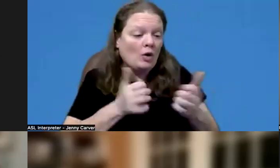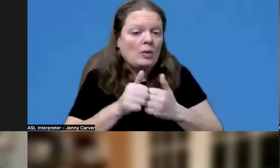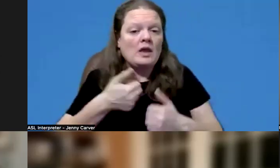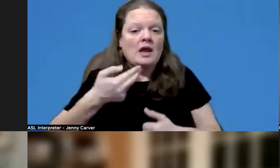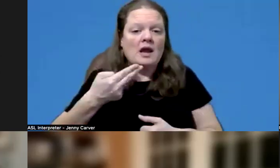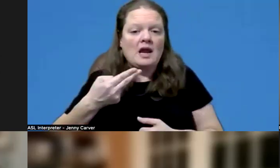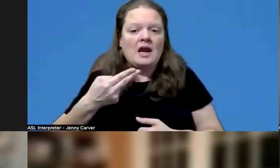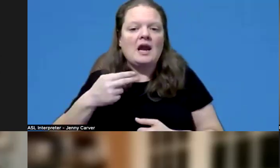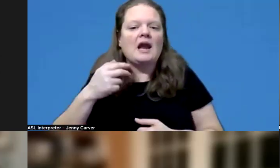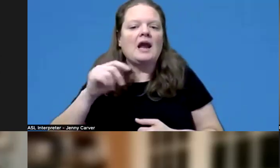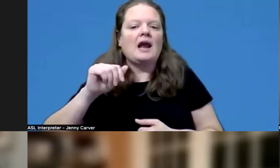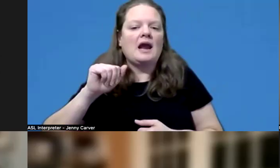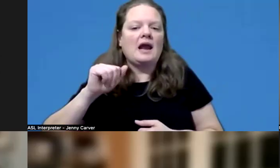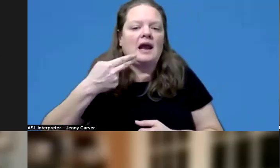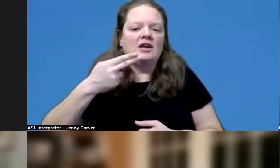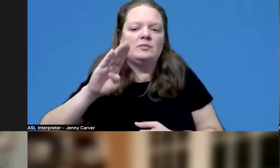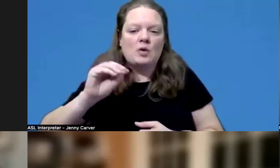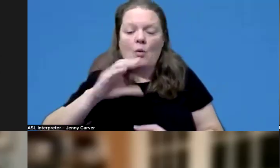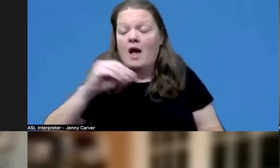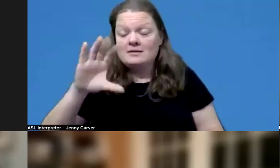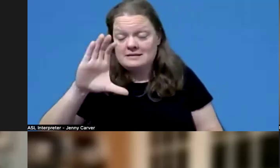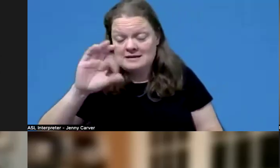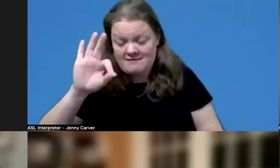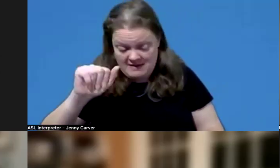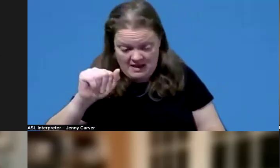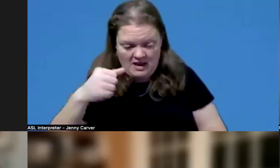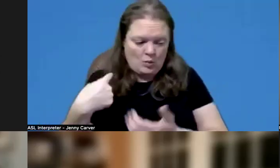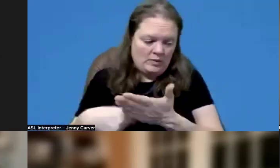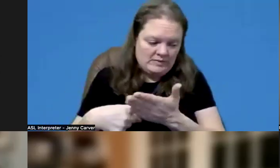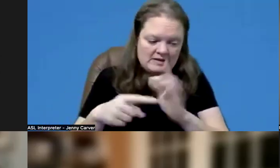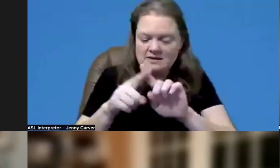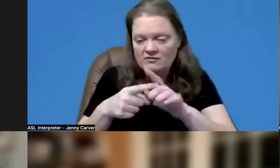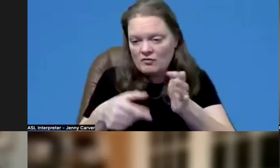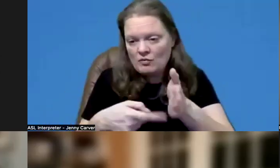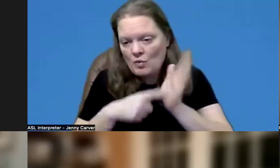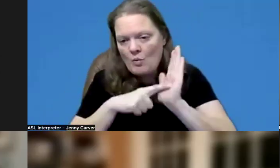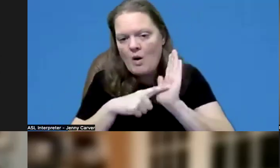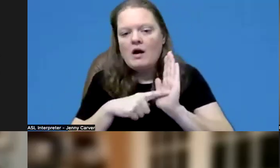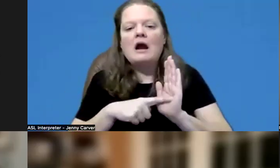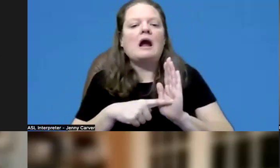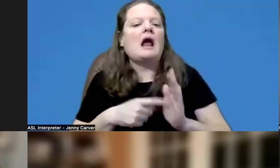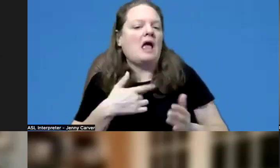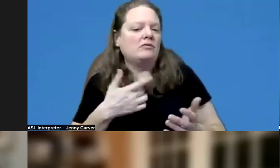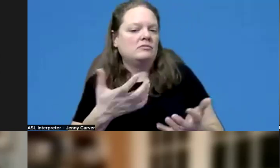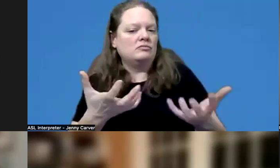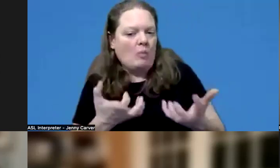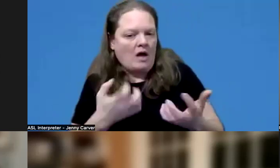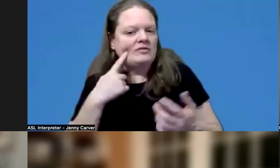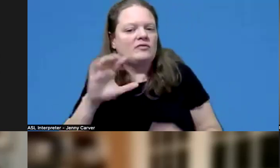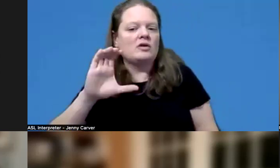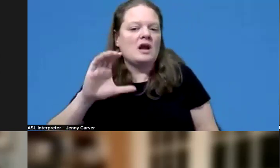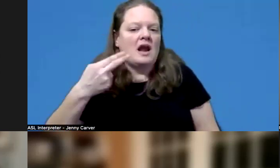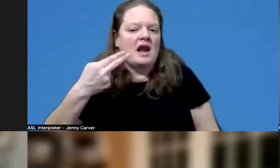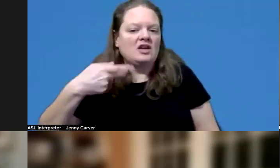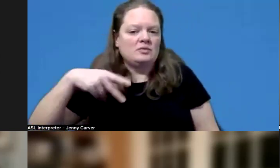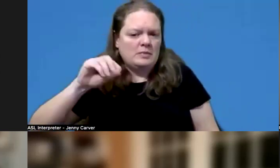and CFA. We have been talking about what the requirements are and what the desires are of HPO. So we're